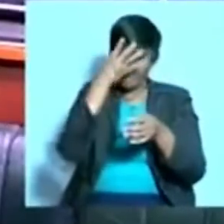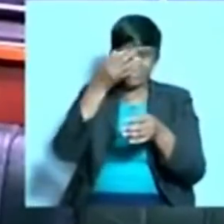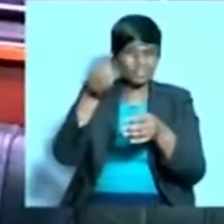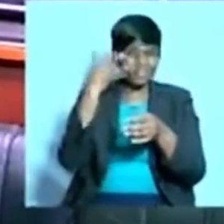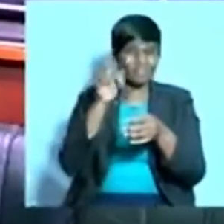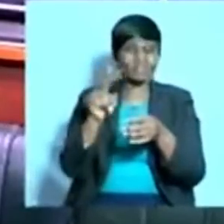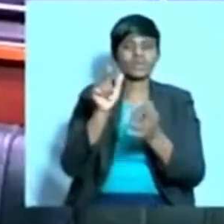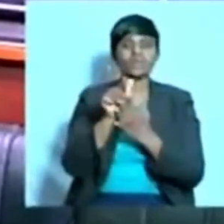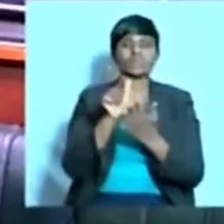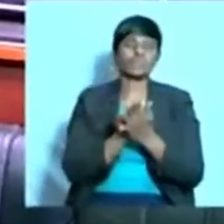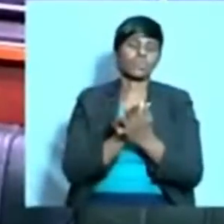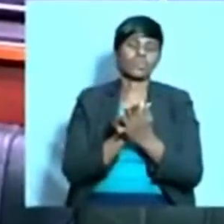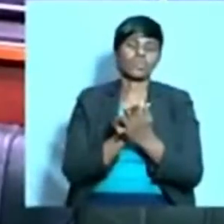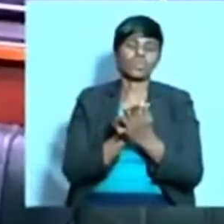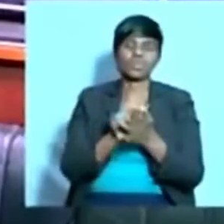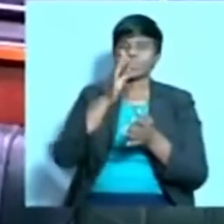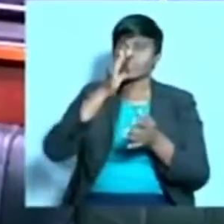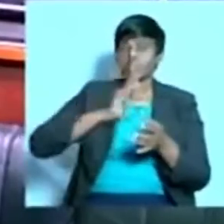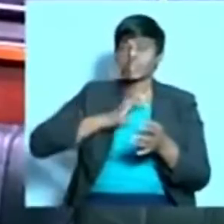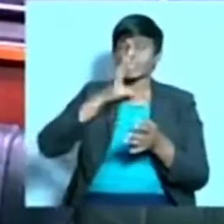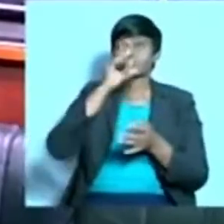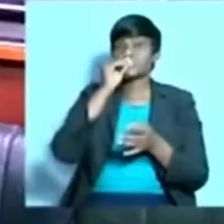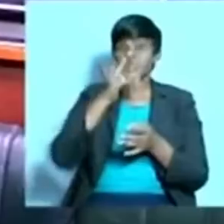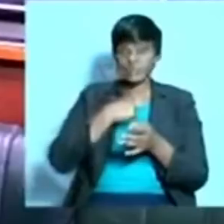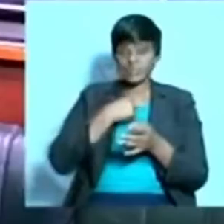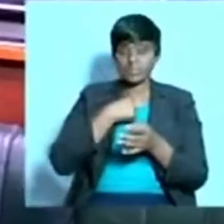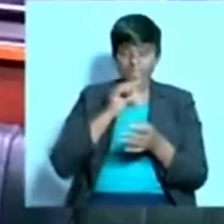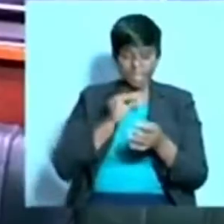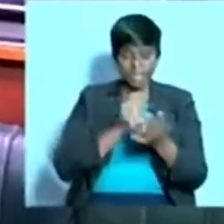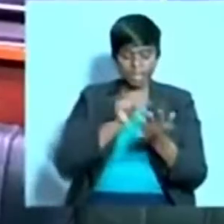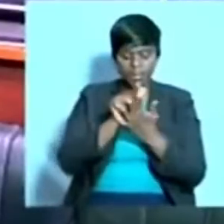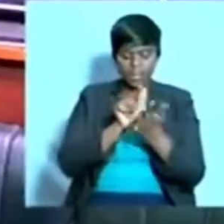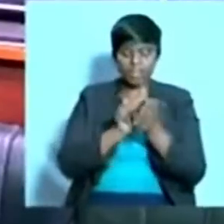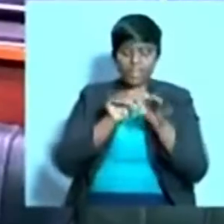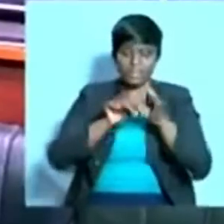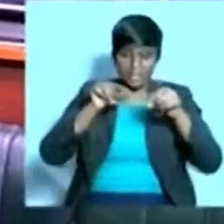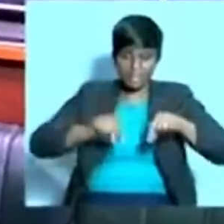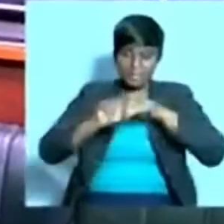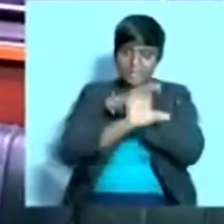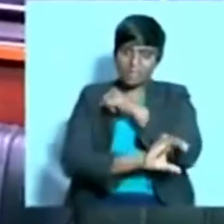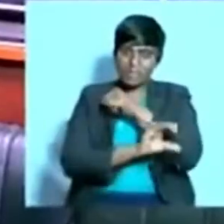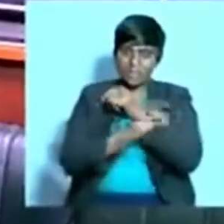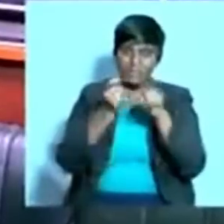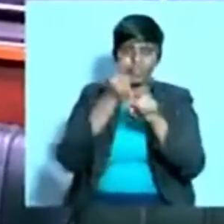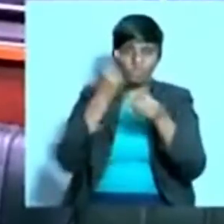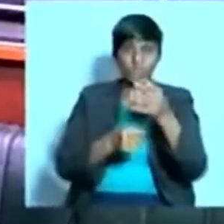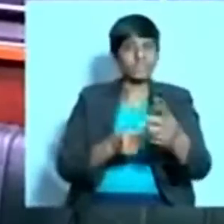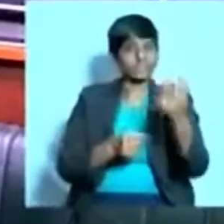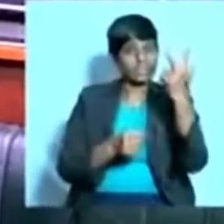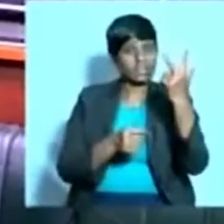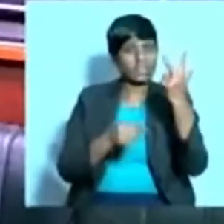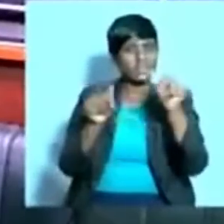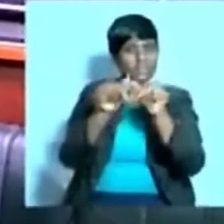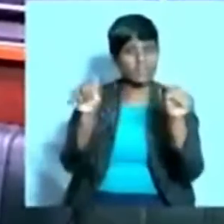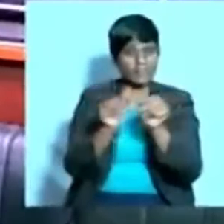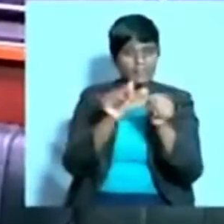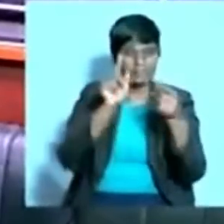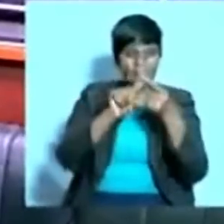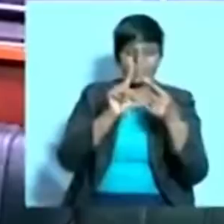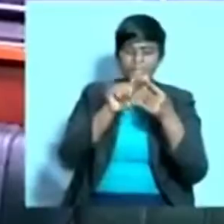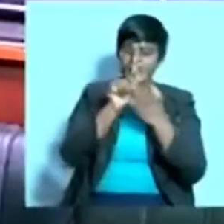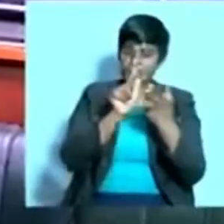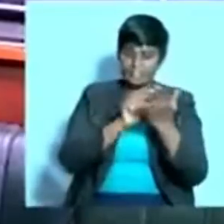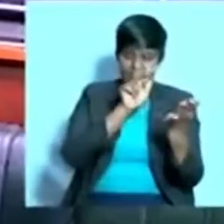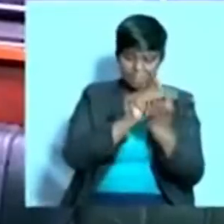the law. Madam Speaker, our laws in this country are drawn from three areas. The laws we